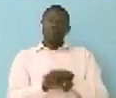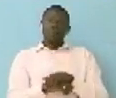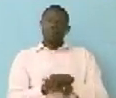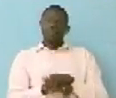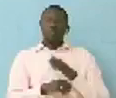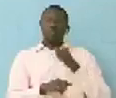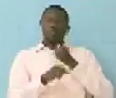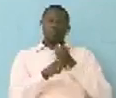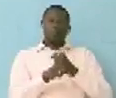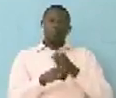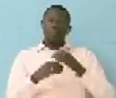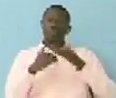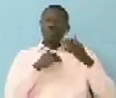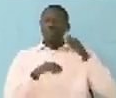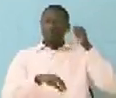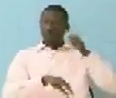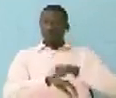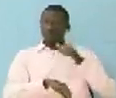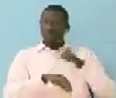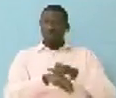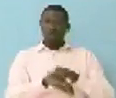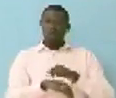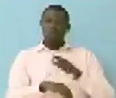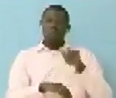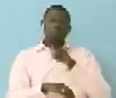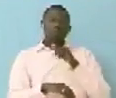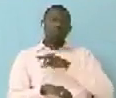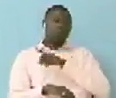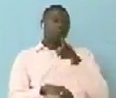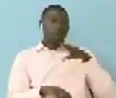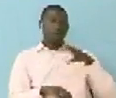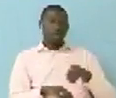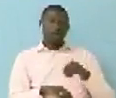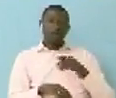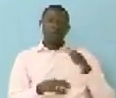Cause him more injuries again, more torture, which they did on the way coming.